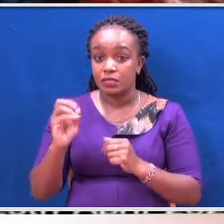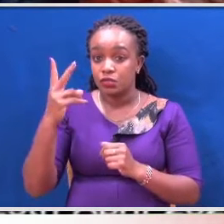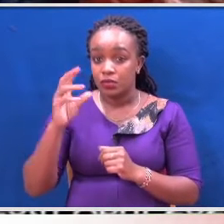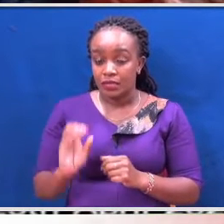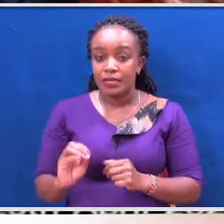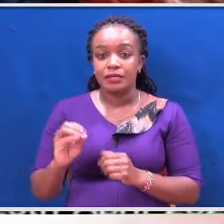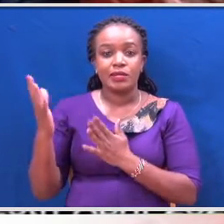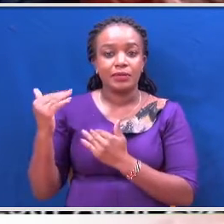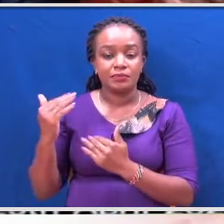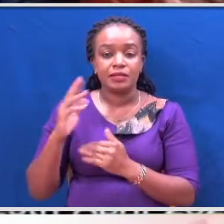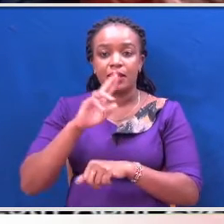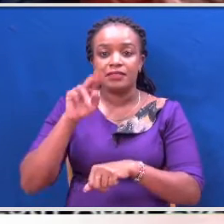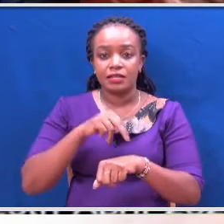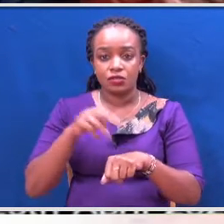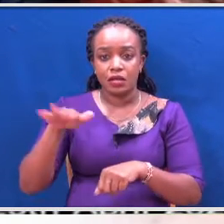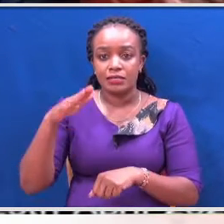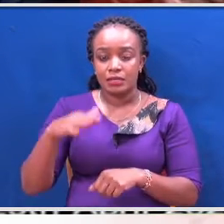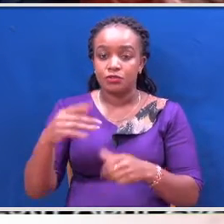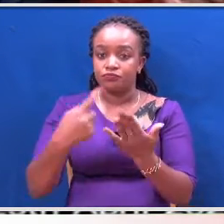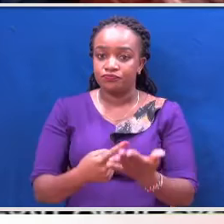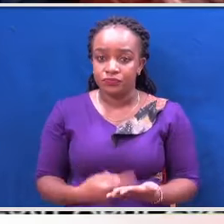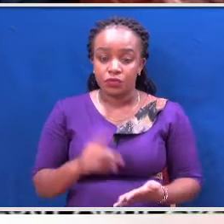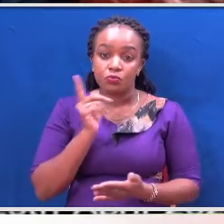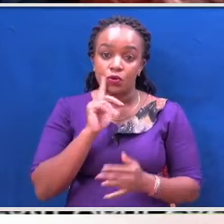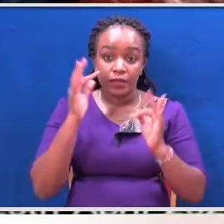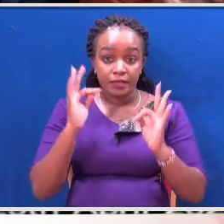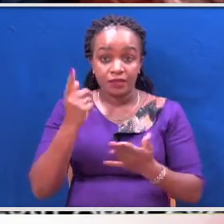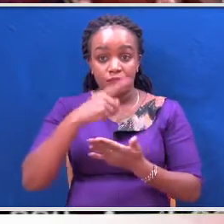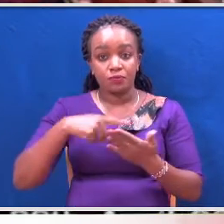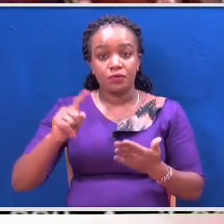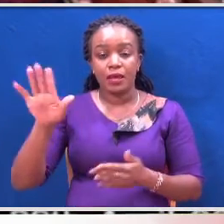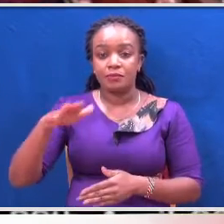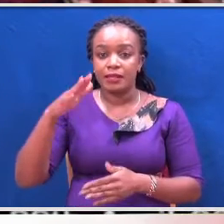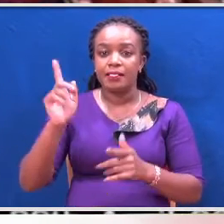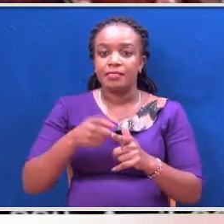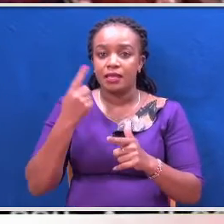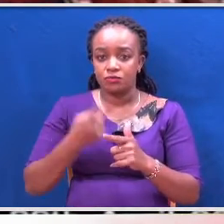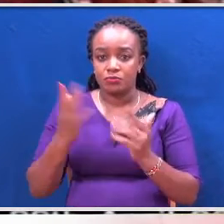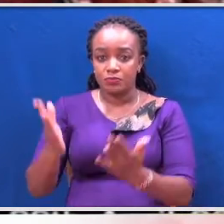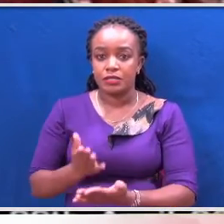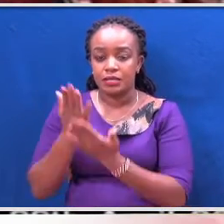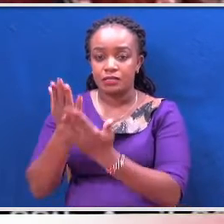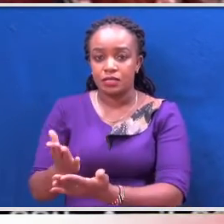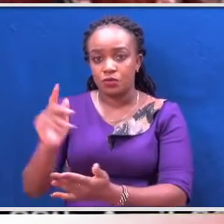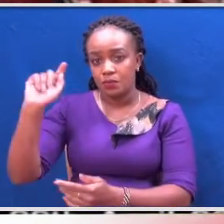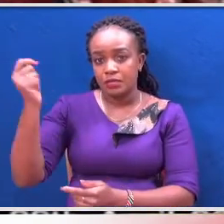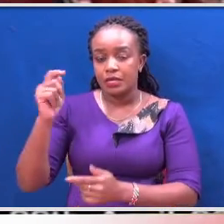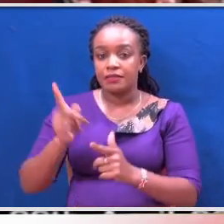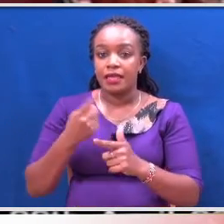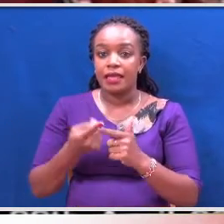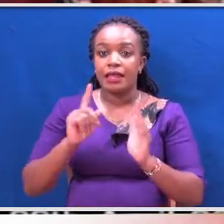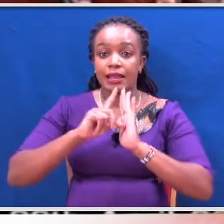resumes deliberations tomorrow. If approved by Parliament, it will go for presidential assent and later be submitted